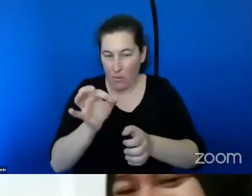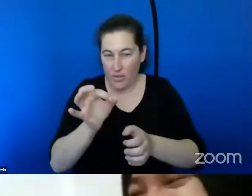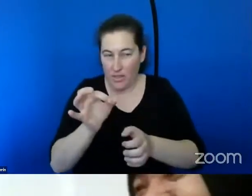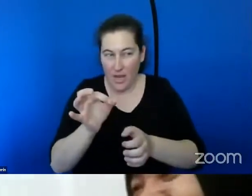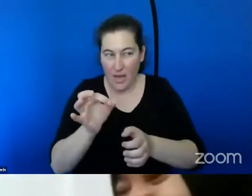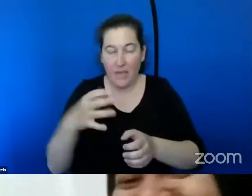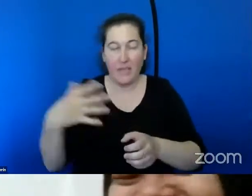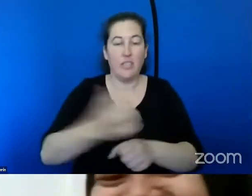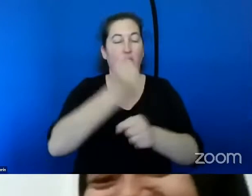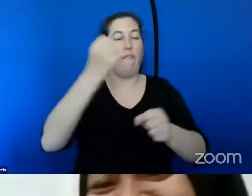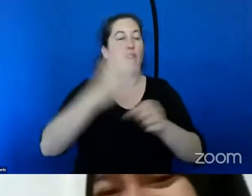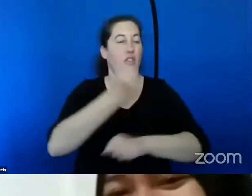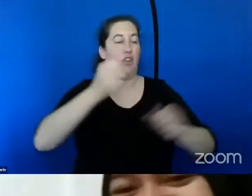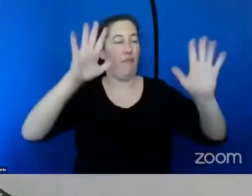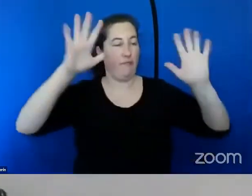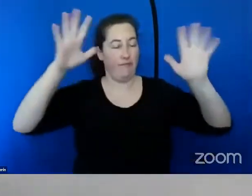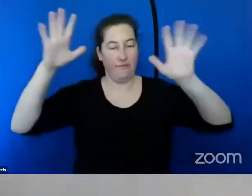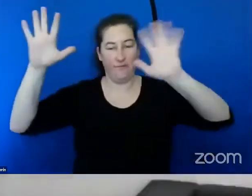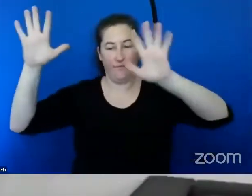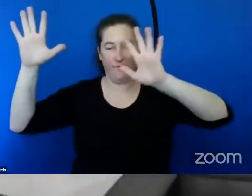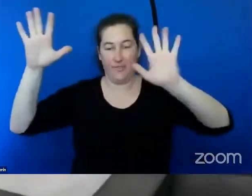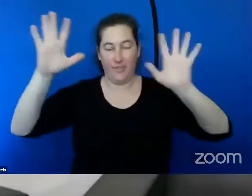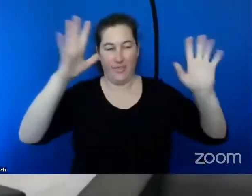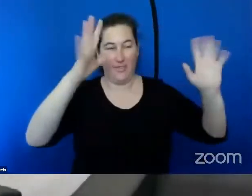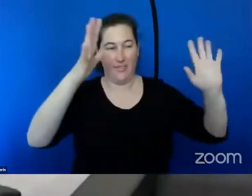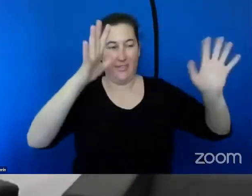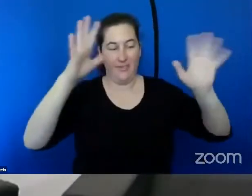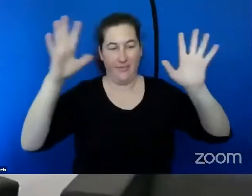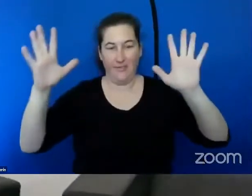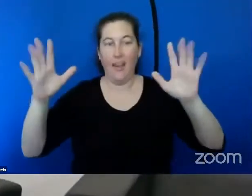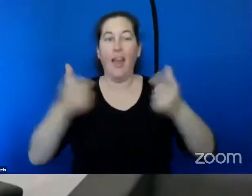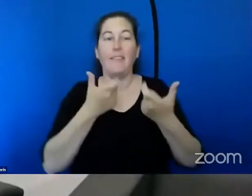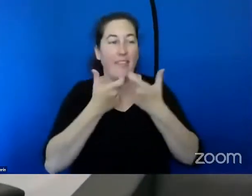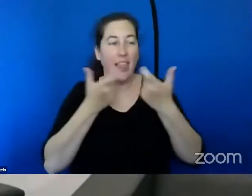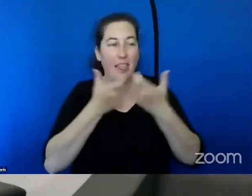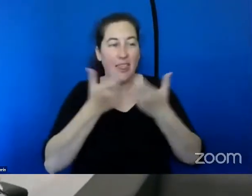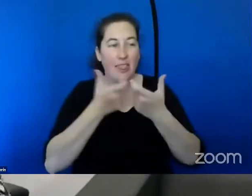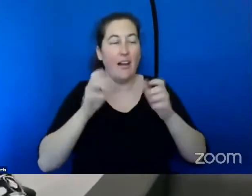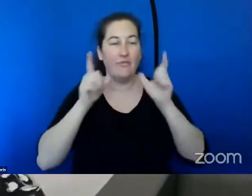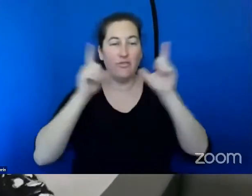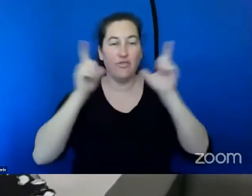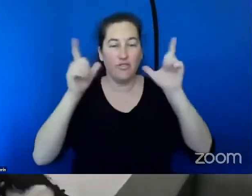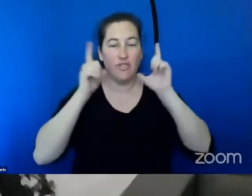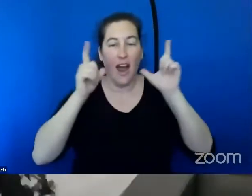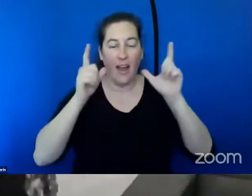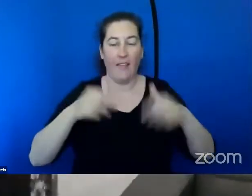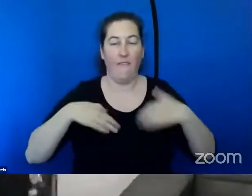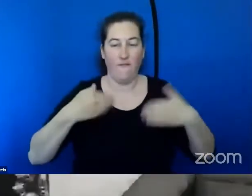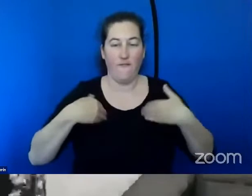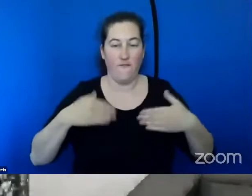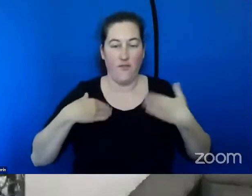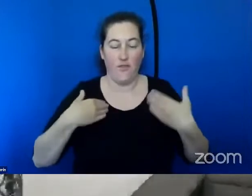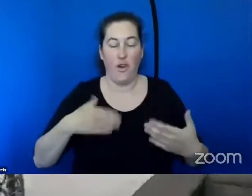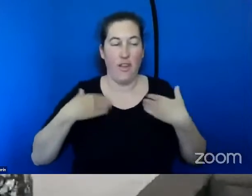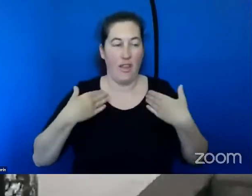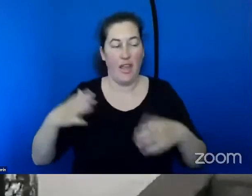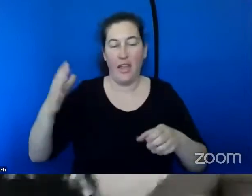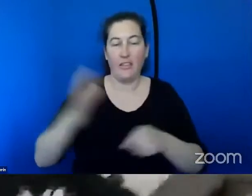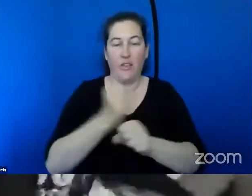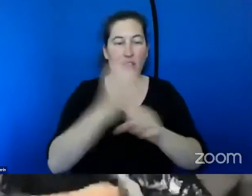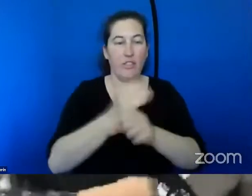the clock. 2 minutes 54. The pilots, Yaya, they're absolutely